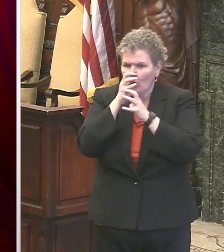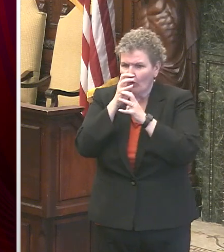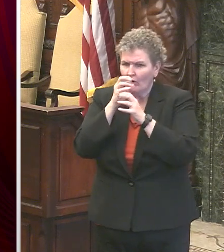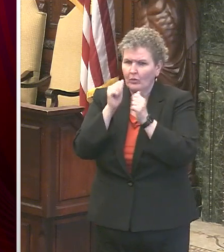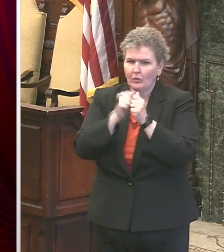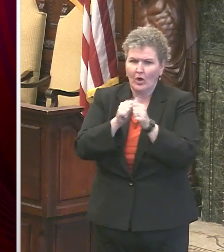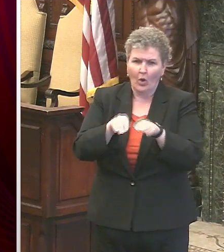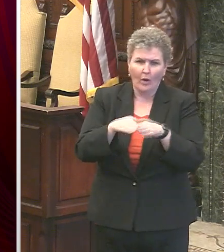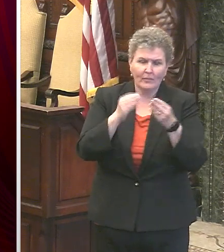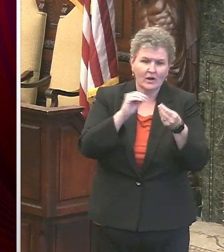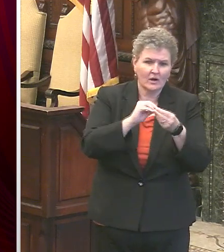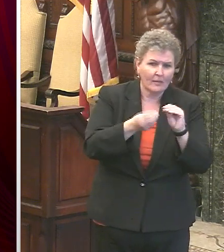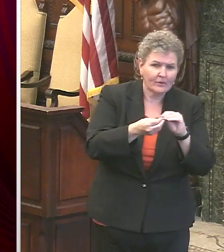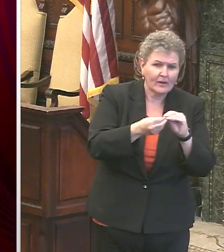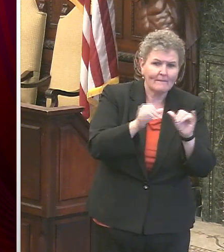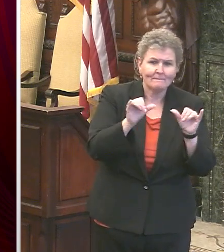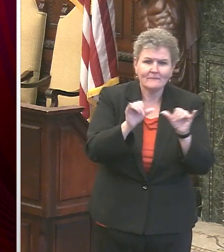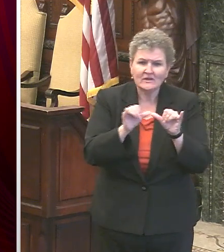that you're looking at?